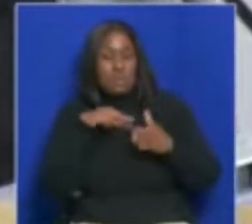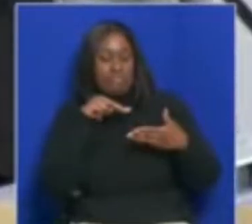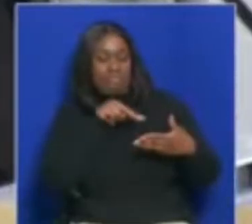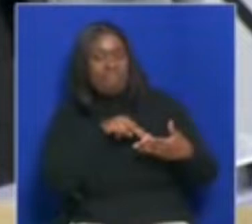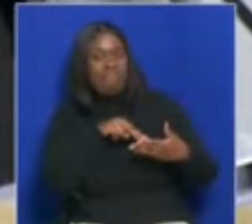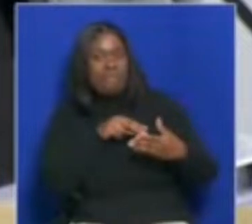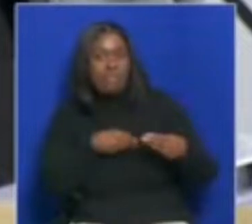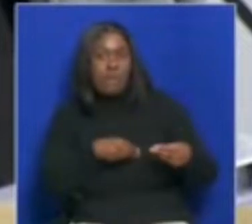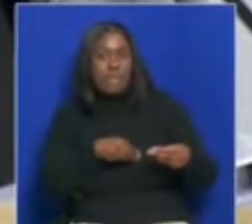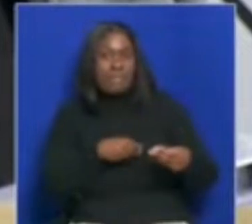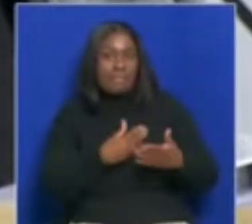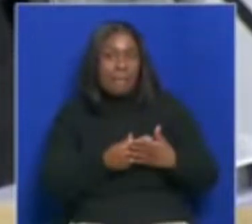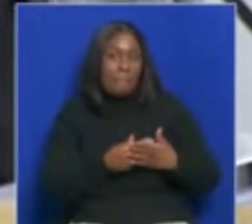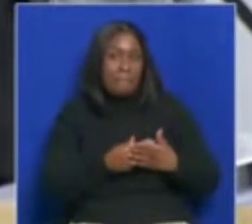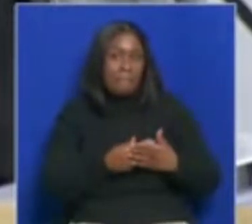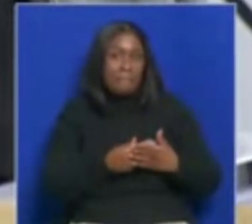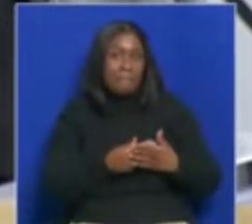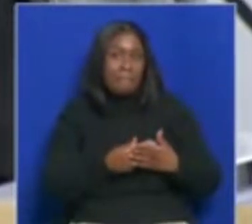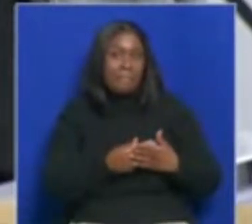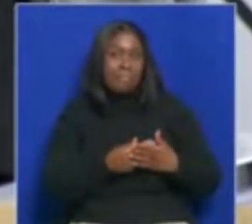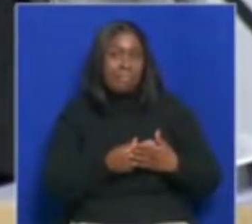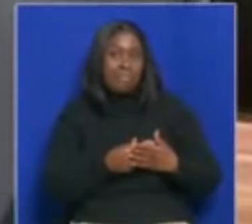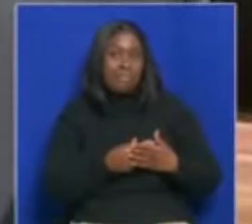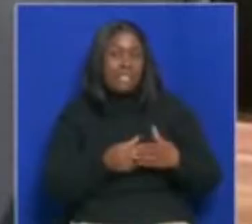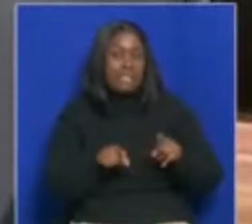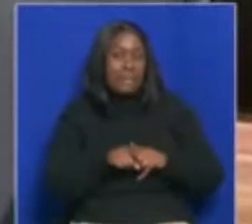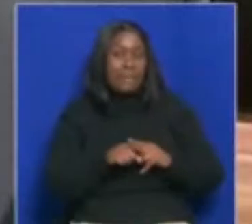and to get copies thereof.